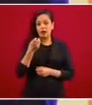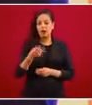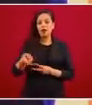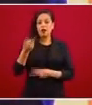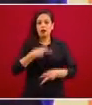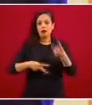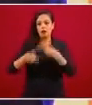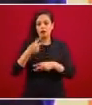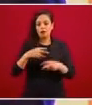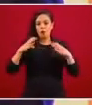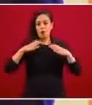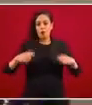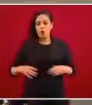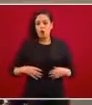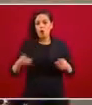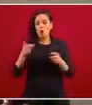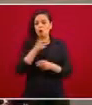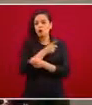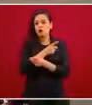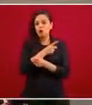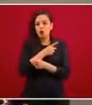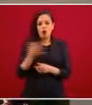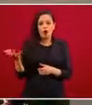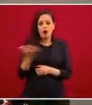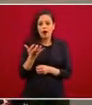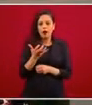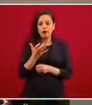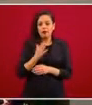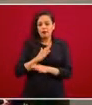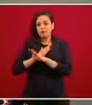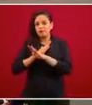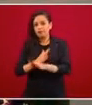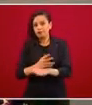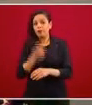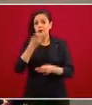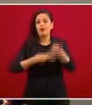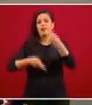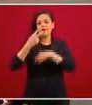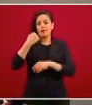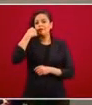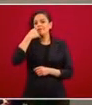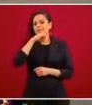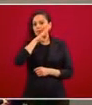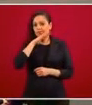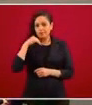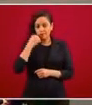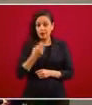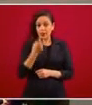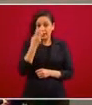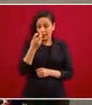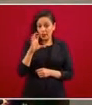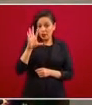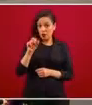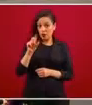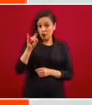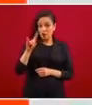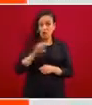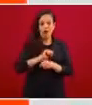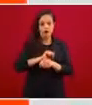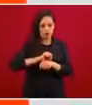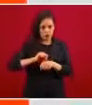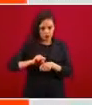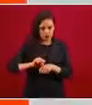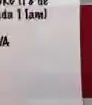in which, when we are subjected to an infectious process, there is a response from our body, and part of that response